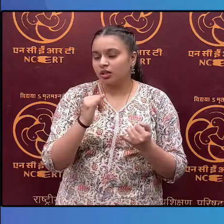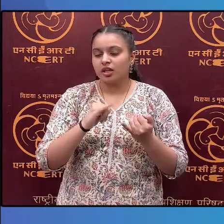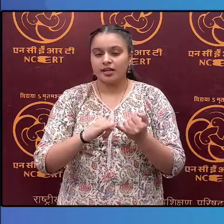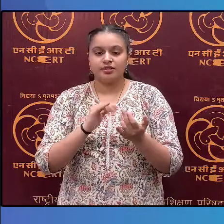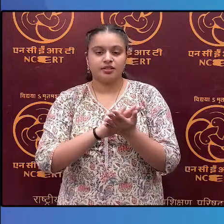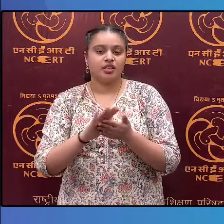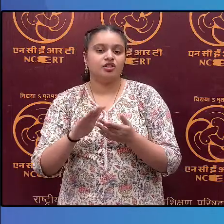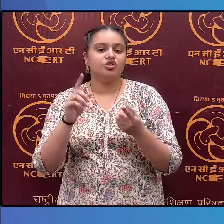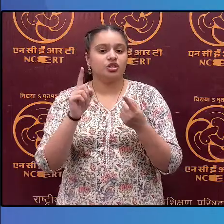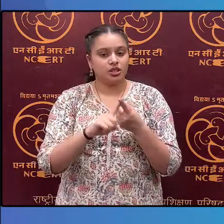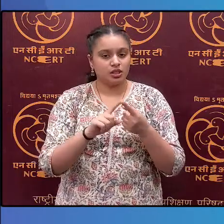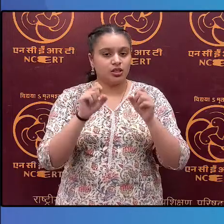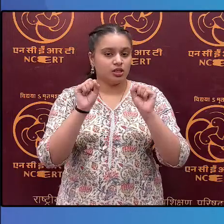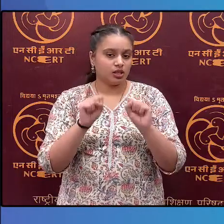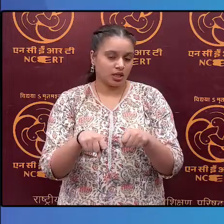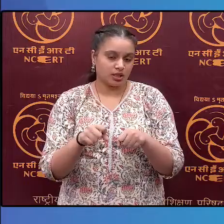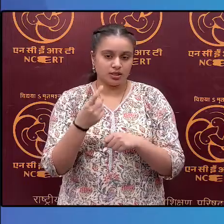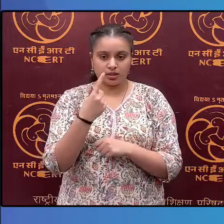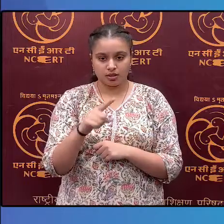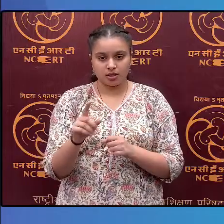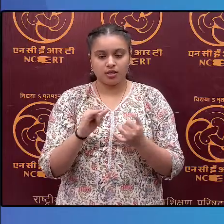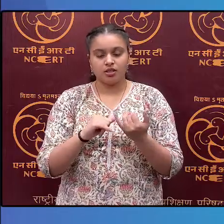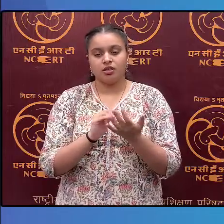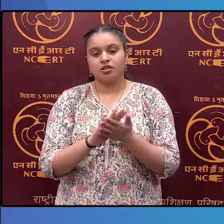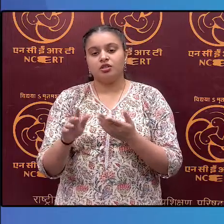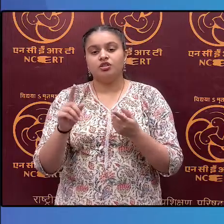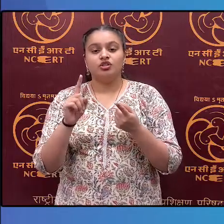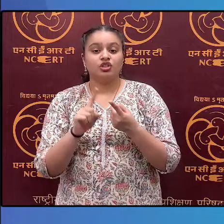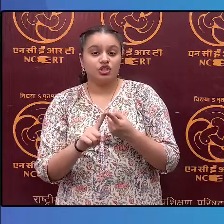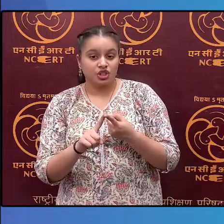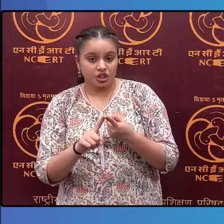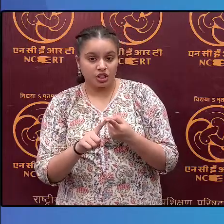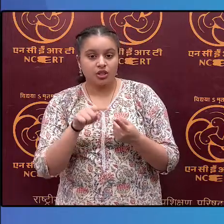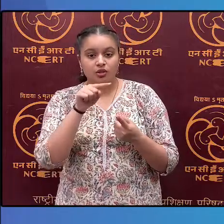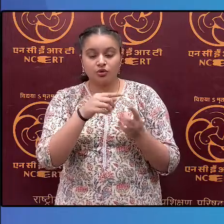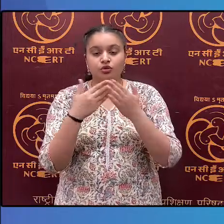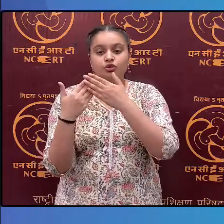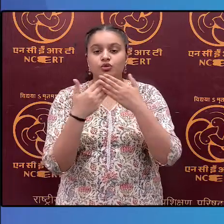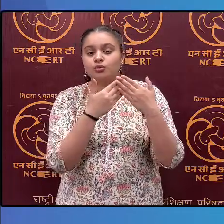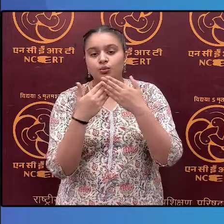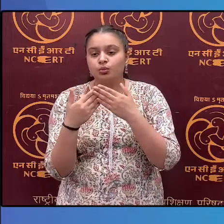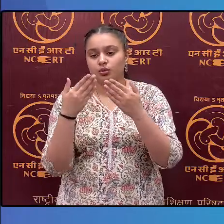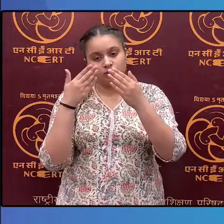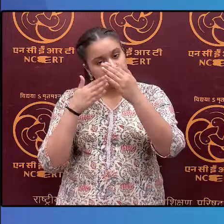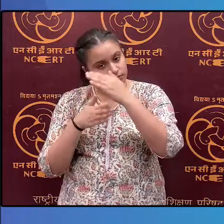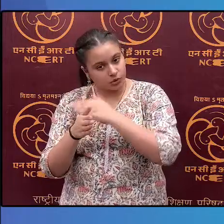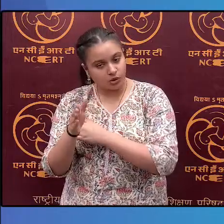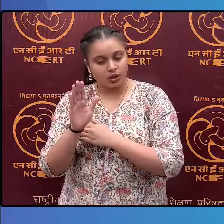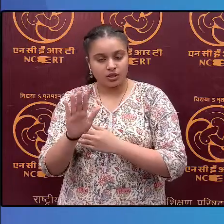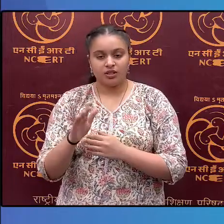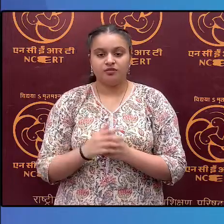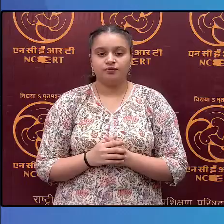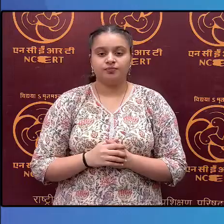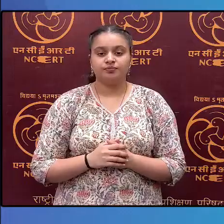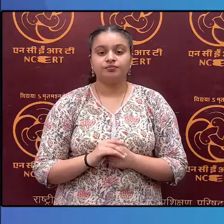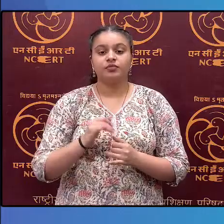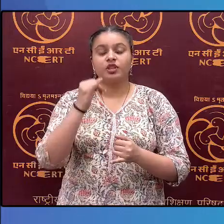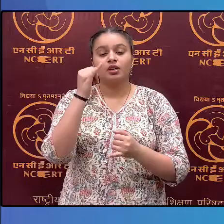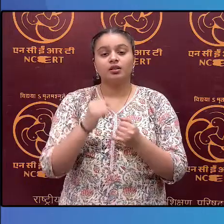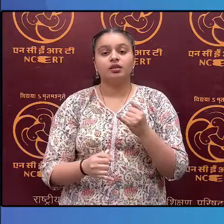Yes. So, yes, the answer is correct. She is going to school. Yes. Now, the very last